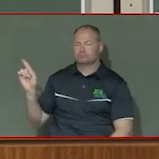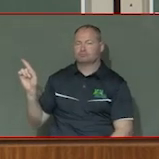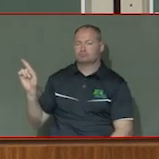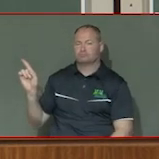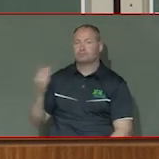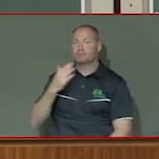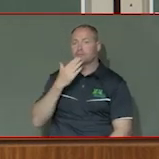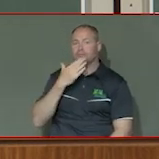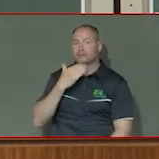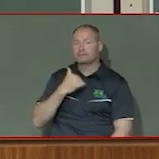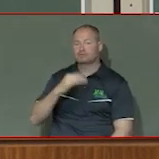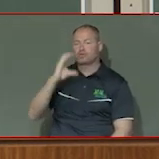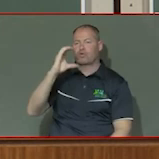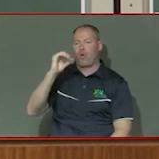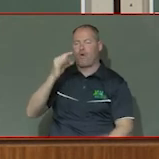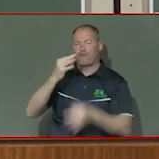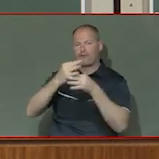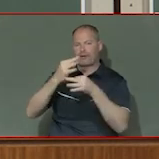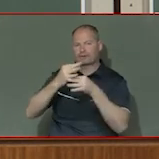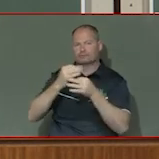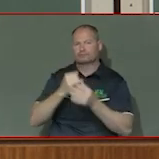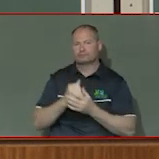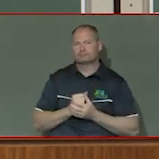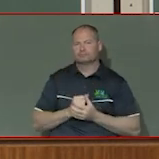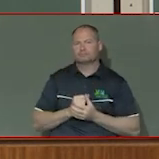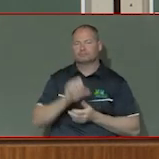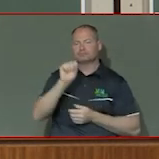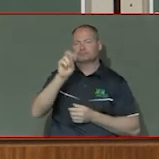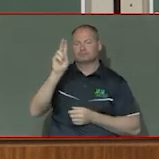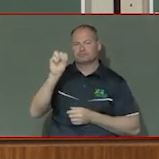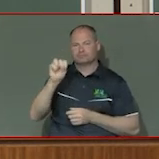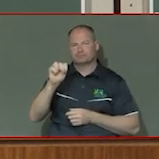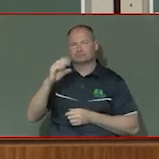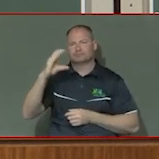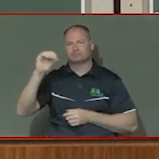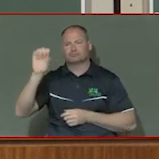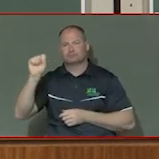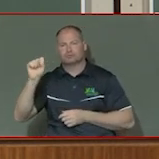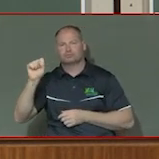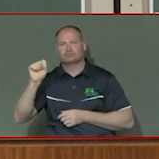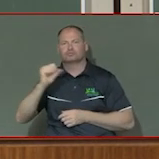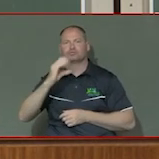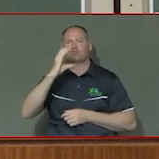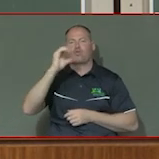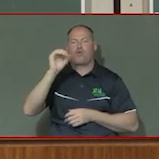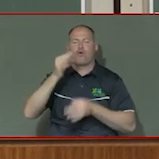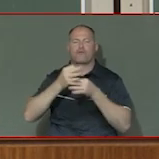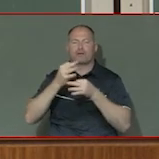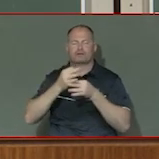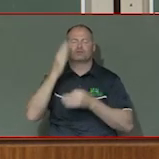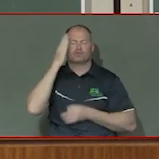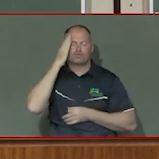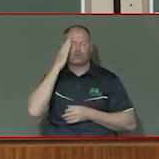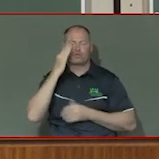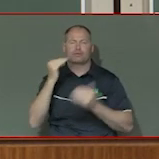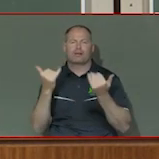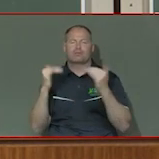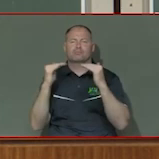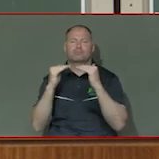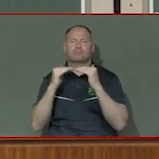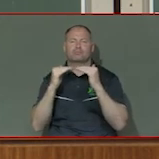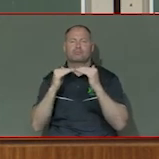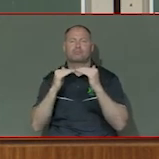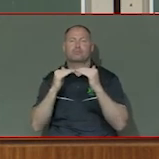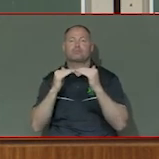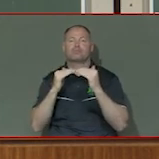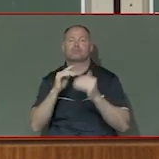terms of co-functions. We know that sine and cos are co-functions. Now, when are co-functions equal? If the two angles add up